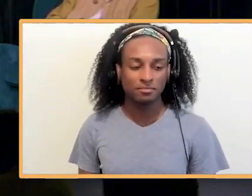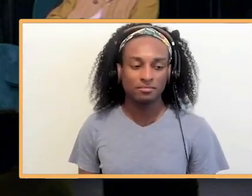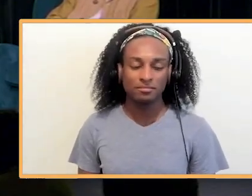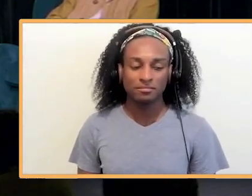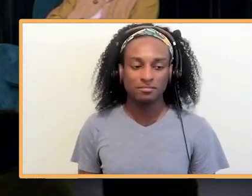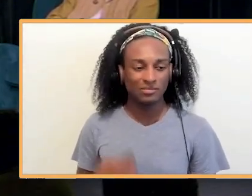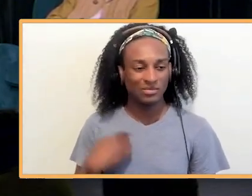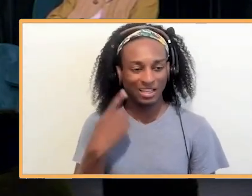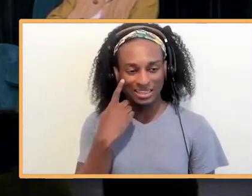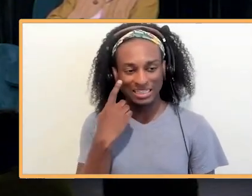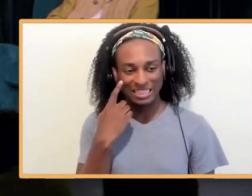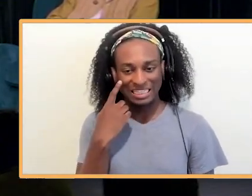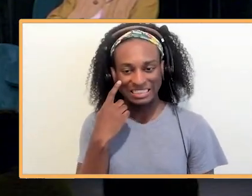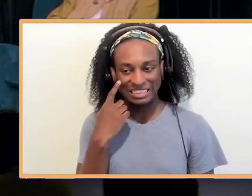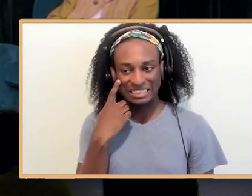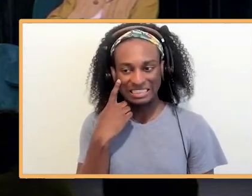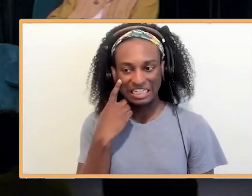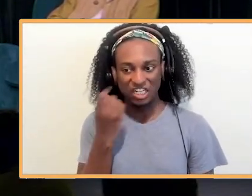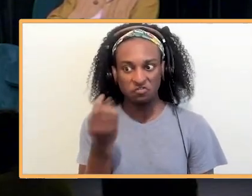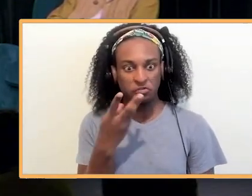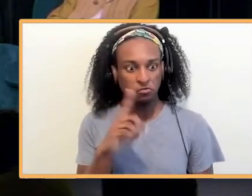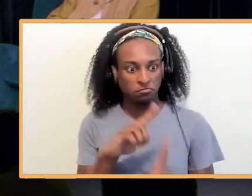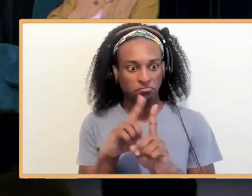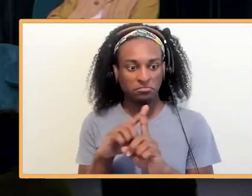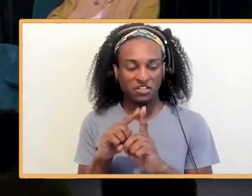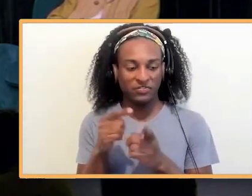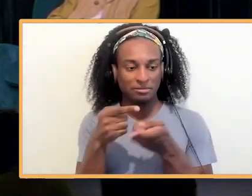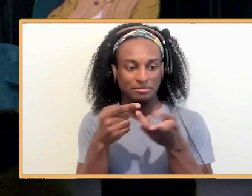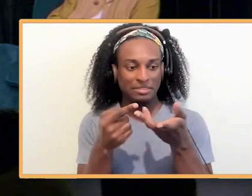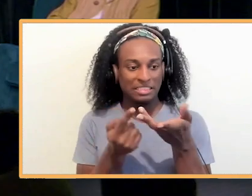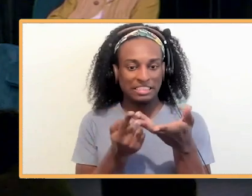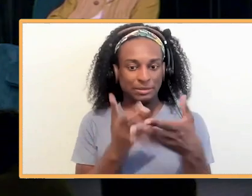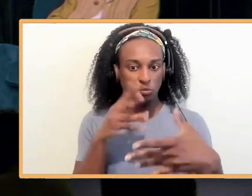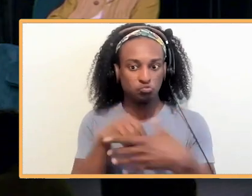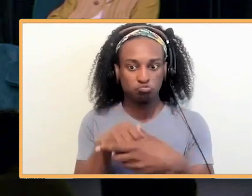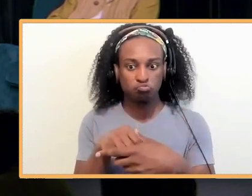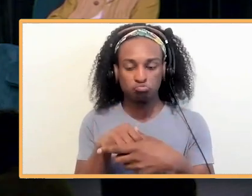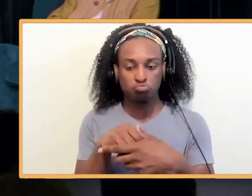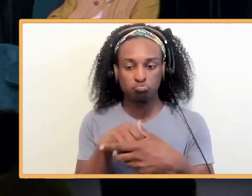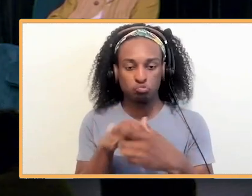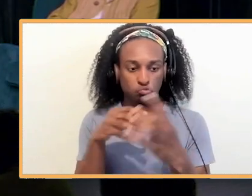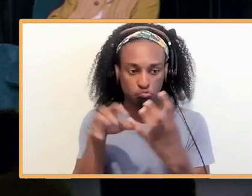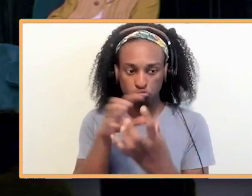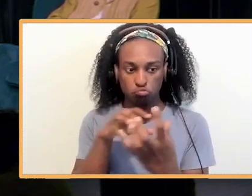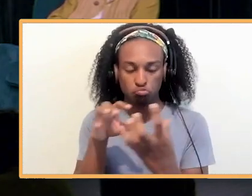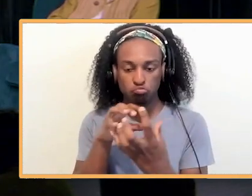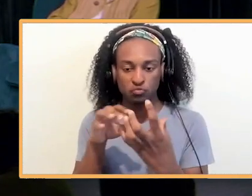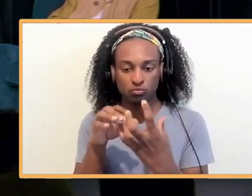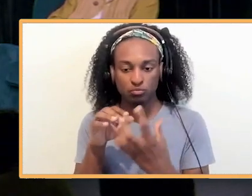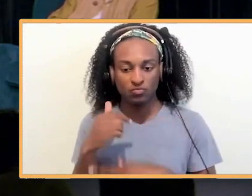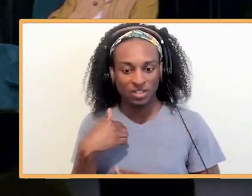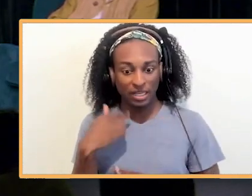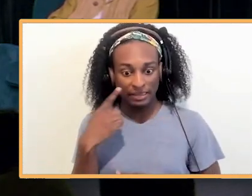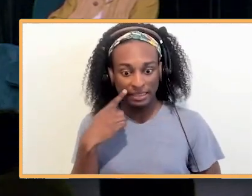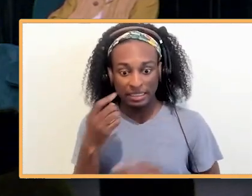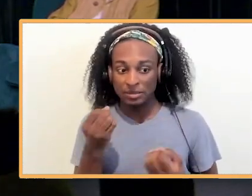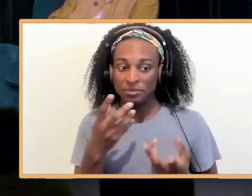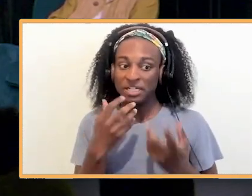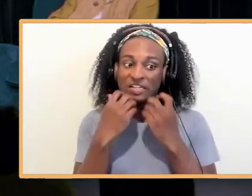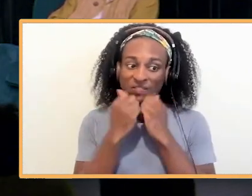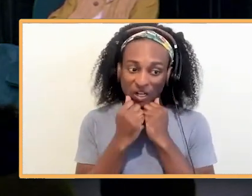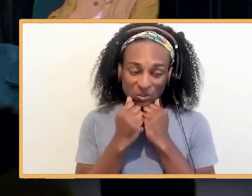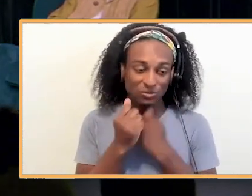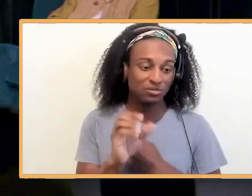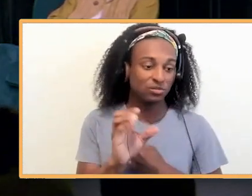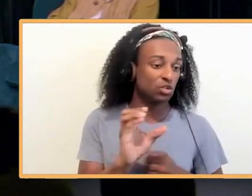there's a few things at play. I do think there are actually a lot of values that conservatives and liberals would align on.